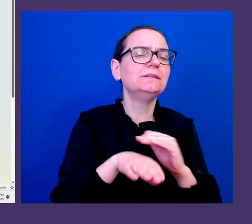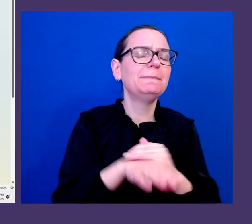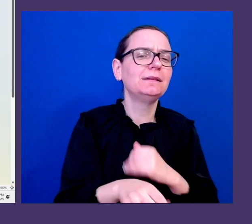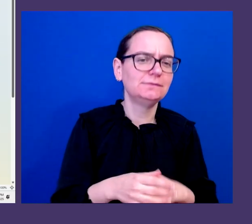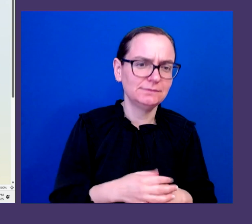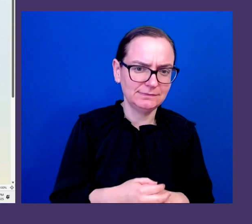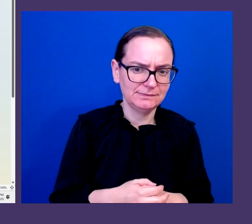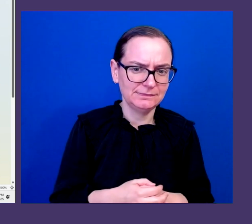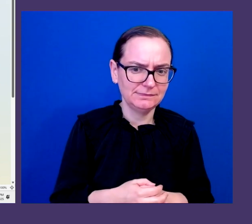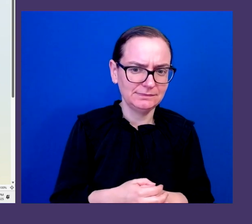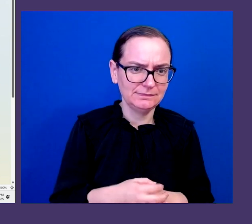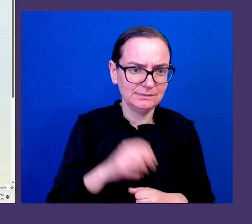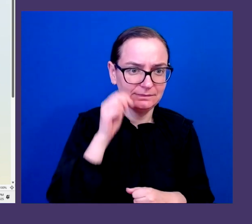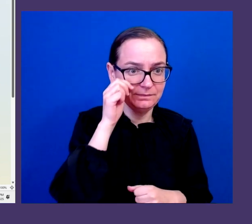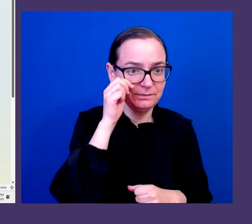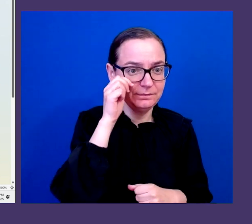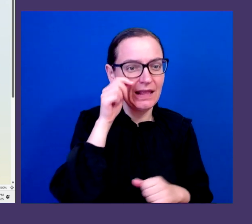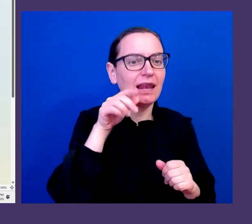Click 2.